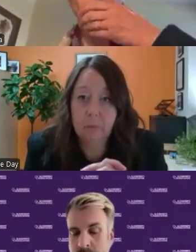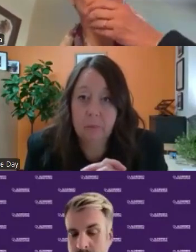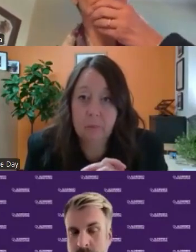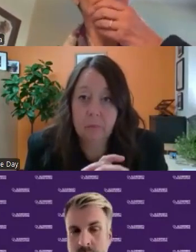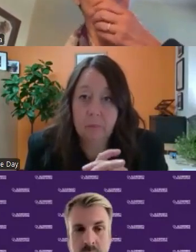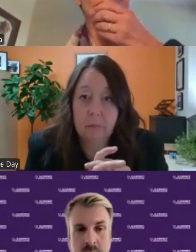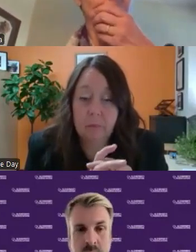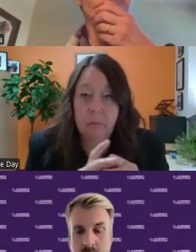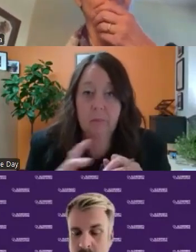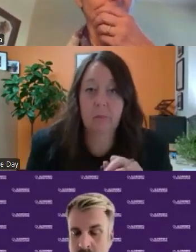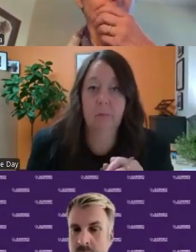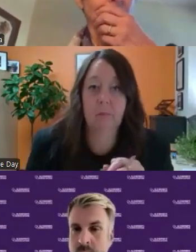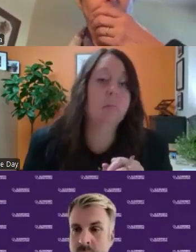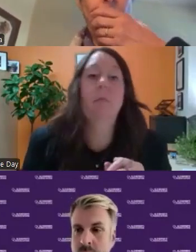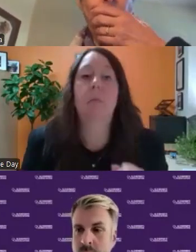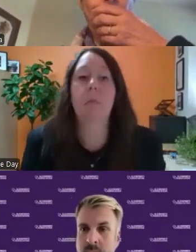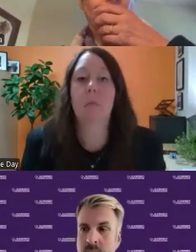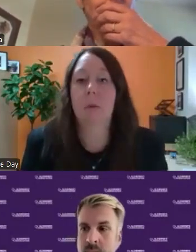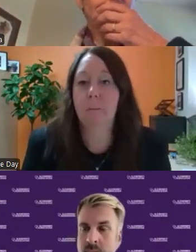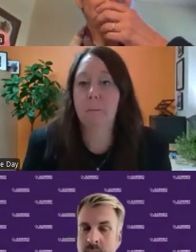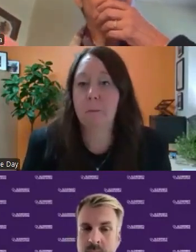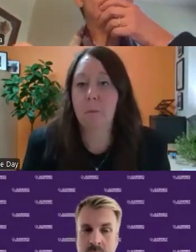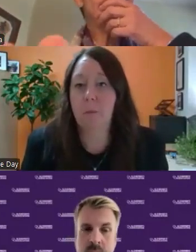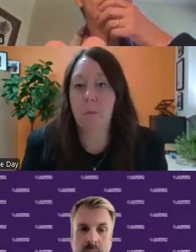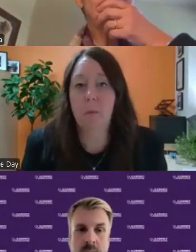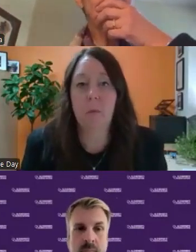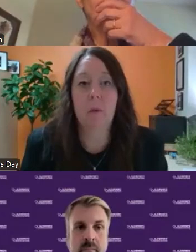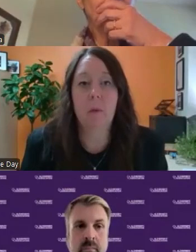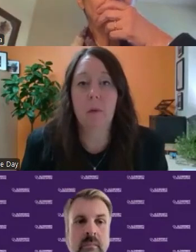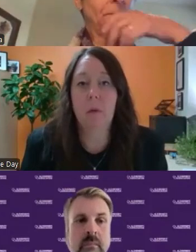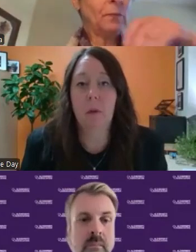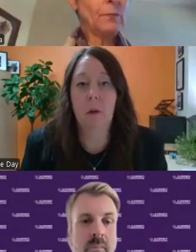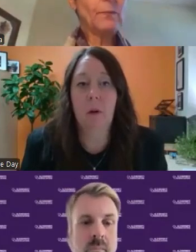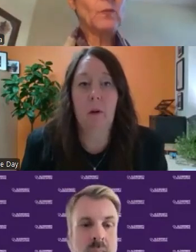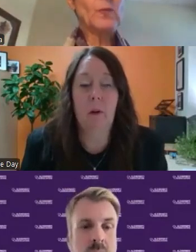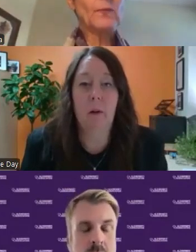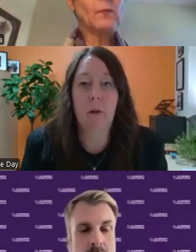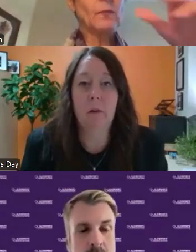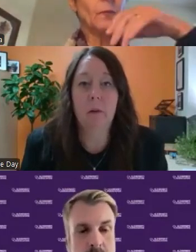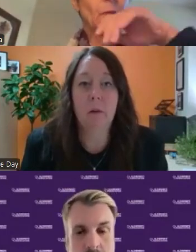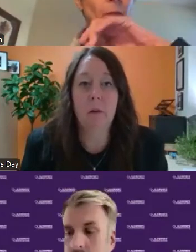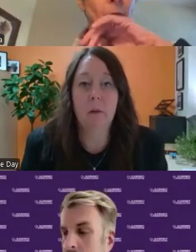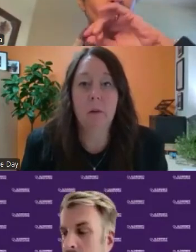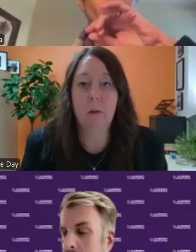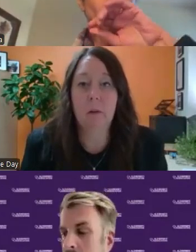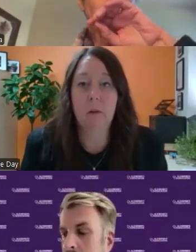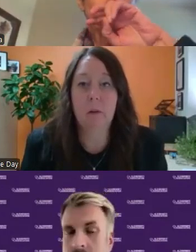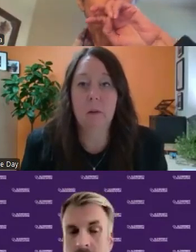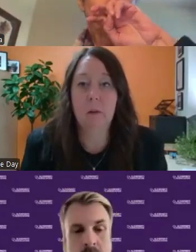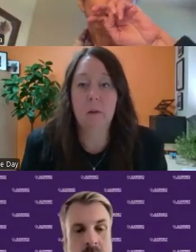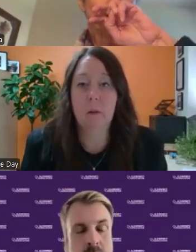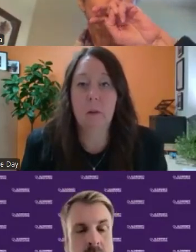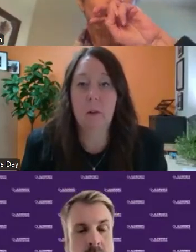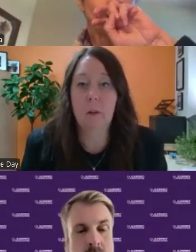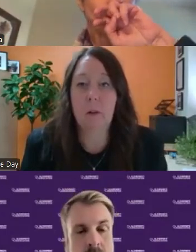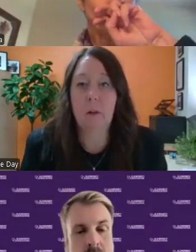Okay, I'm going to, this might be too technical, Barbara, but I think what you were talking about with the rates for the adult day